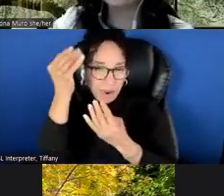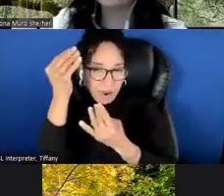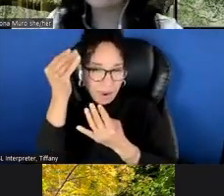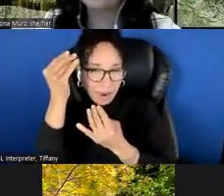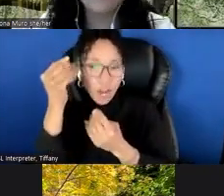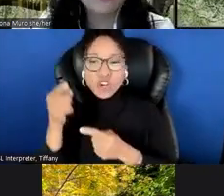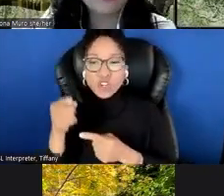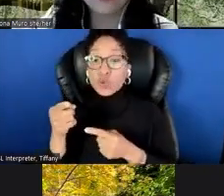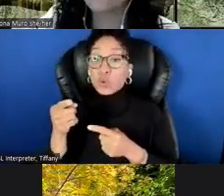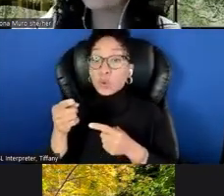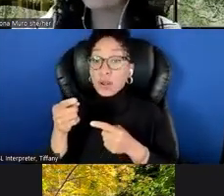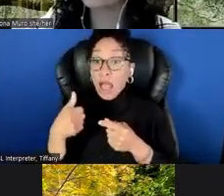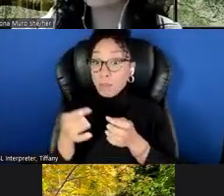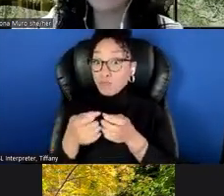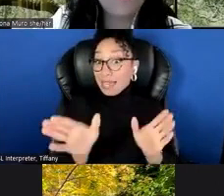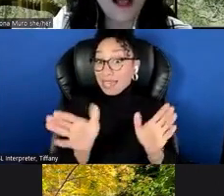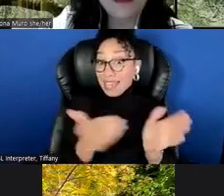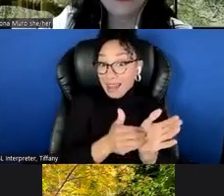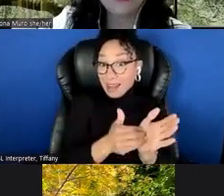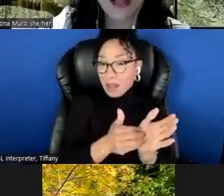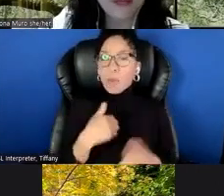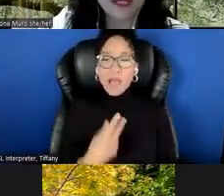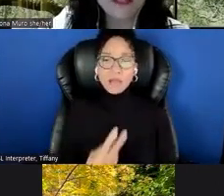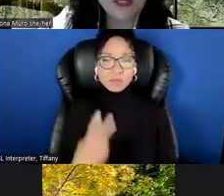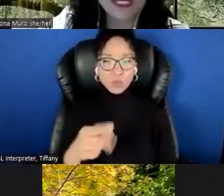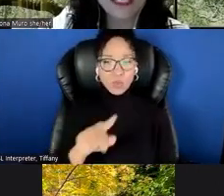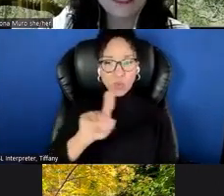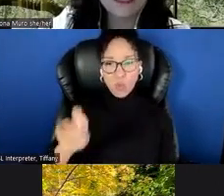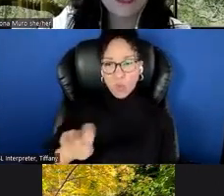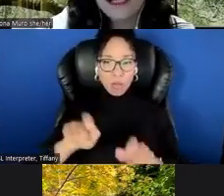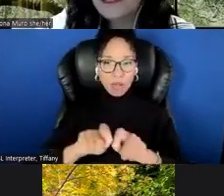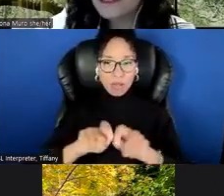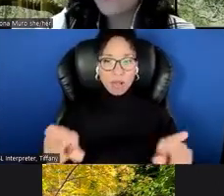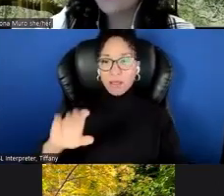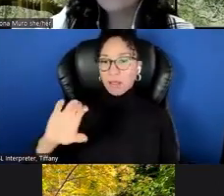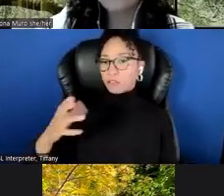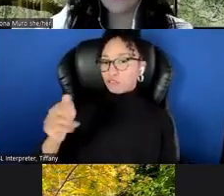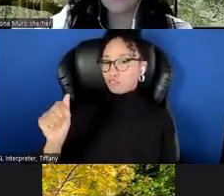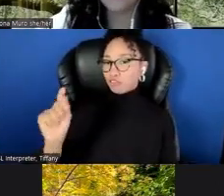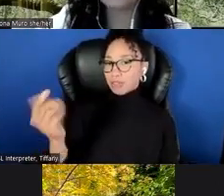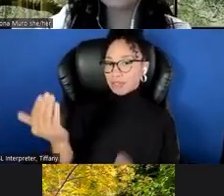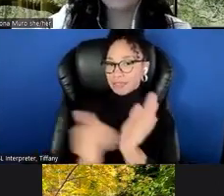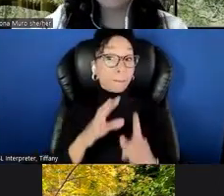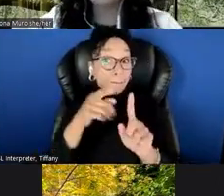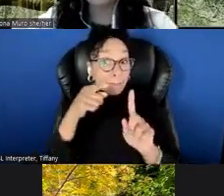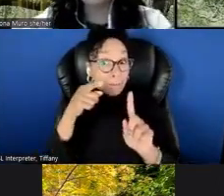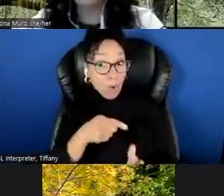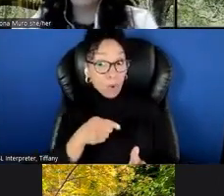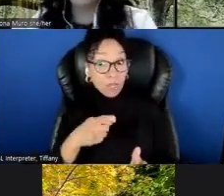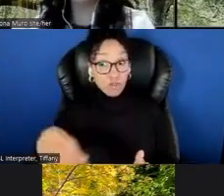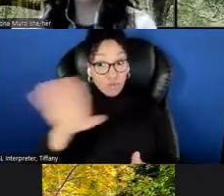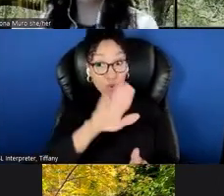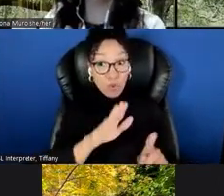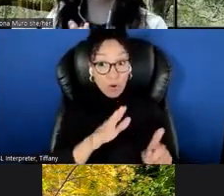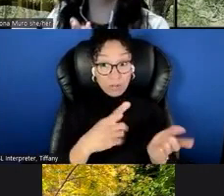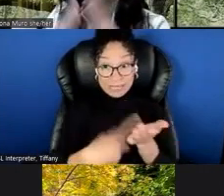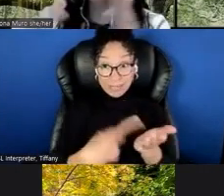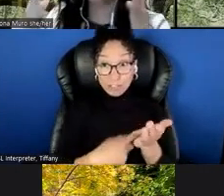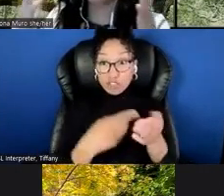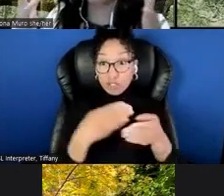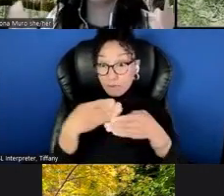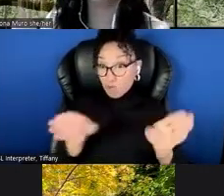got 2 questions there that will pop in the chat box for us. Again, it's kind of looking at, one, if we